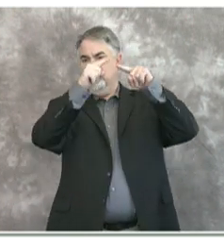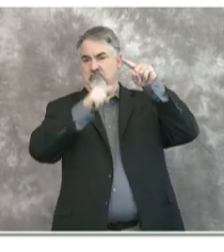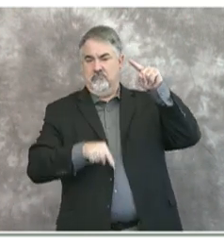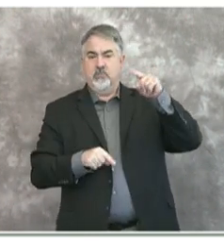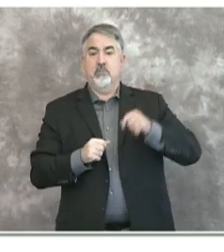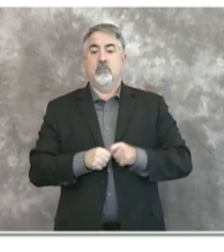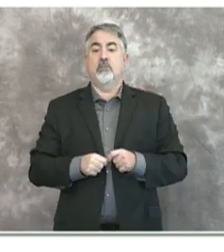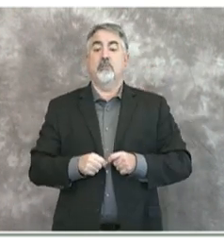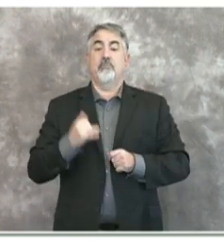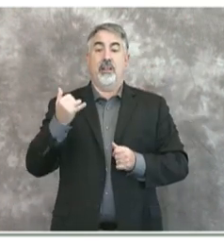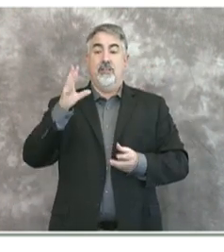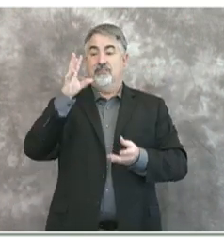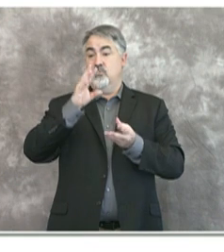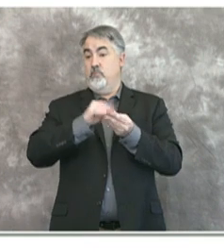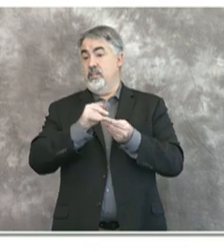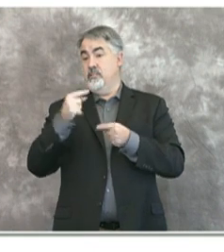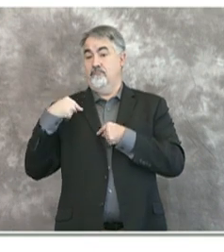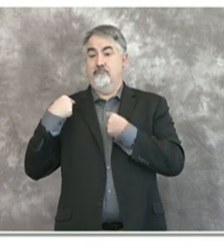totals,